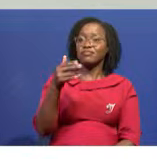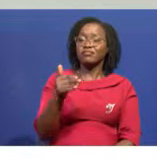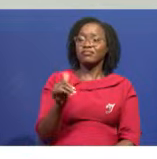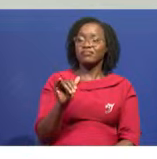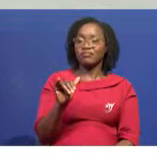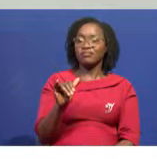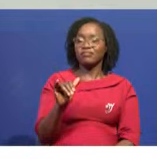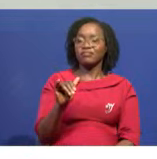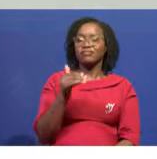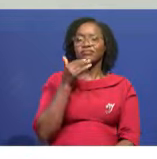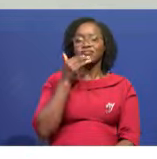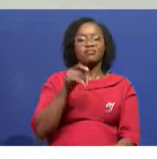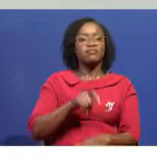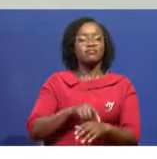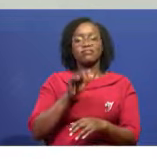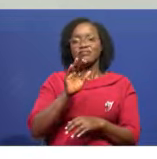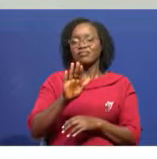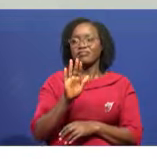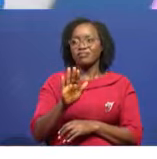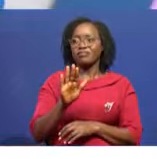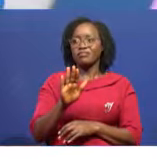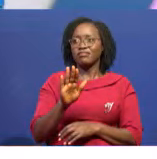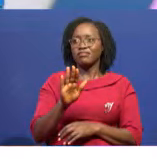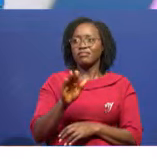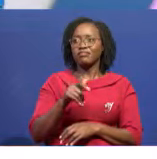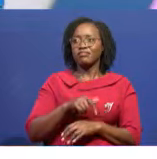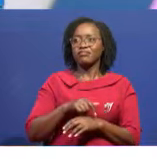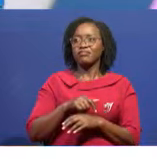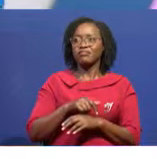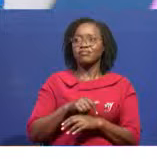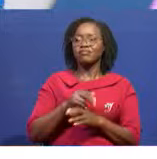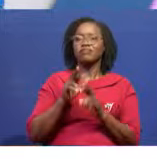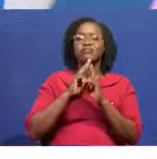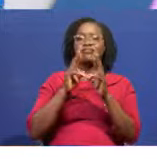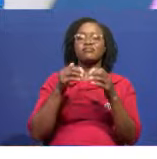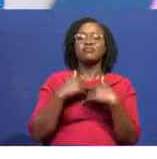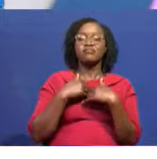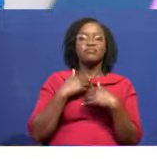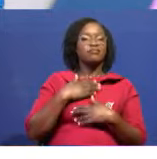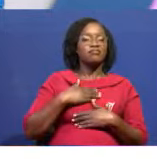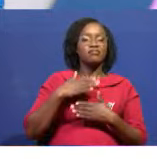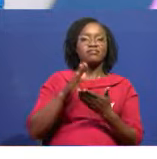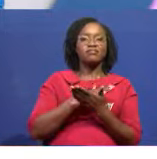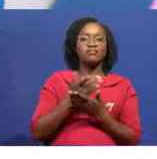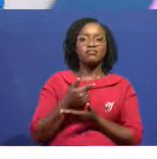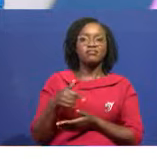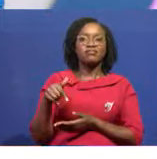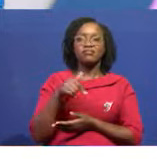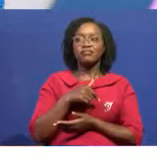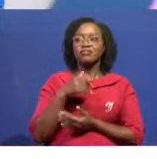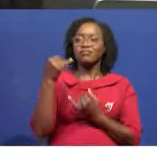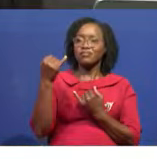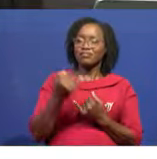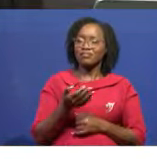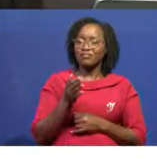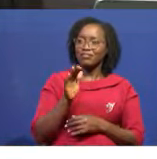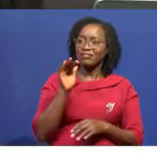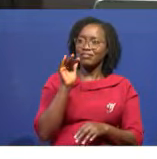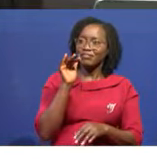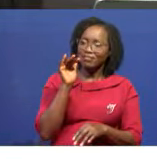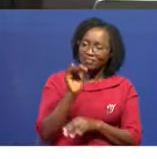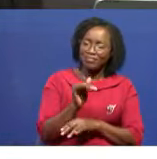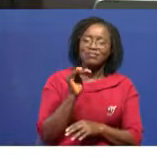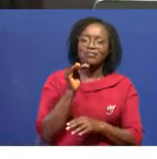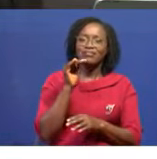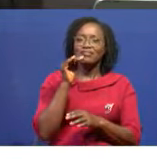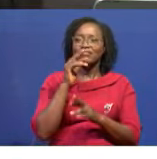you so much for making time for us. And of course, as and when we get that particular report, kindly avail it to us so that we can invite you back and ask you the findings when it